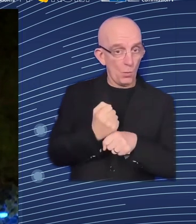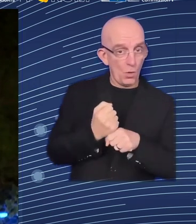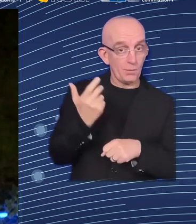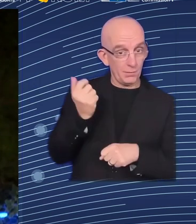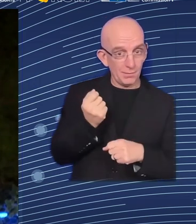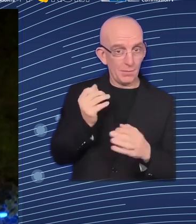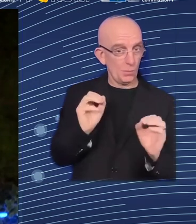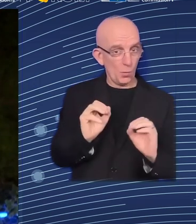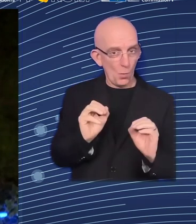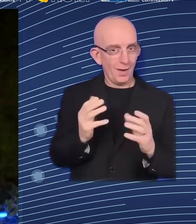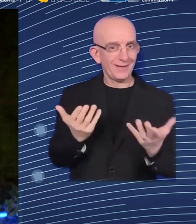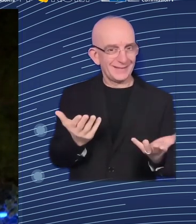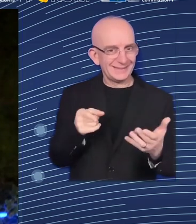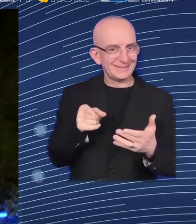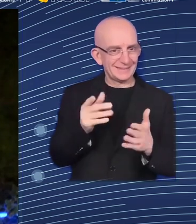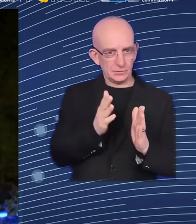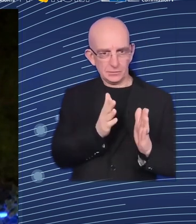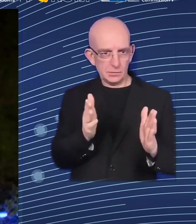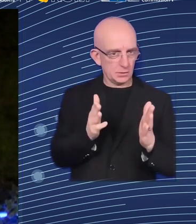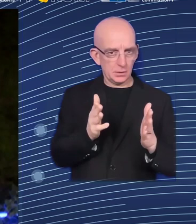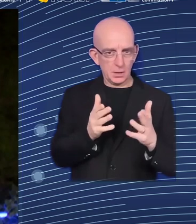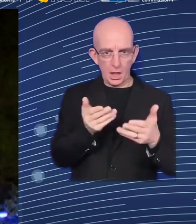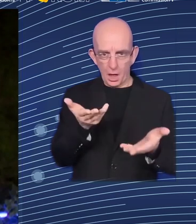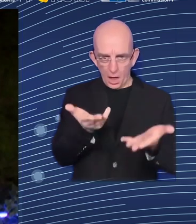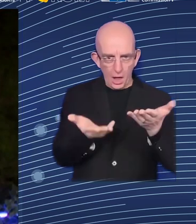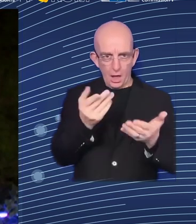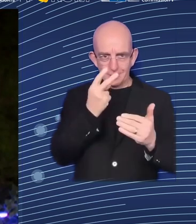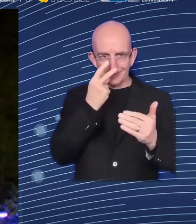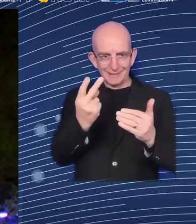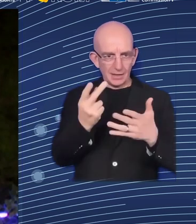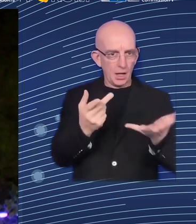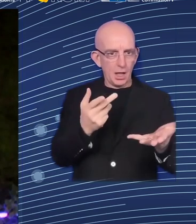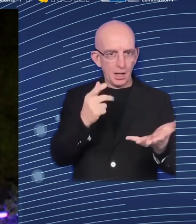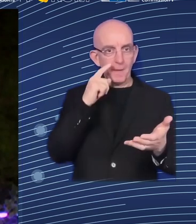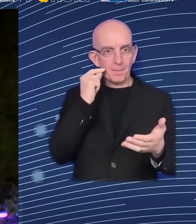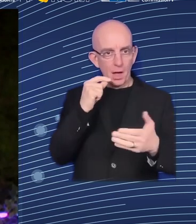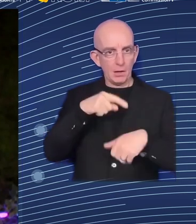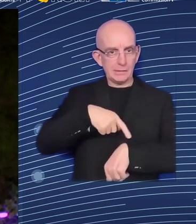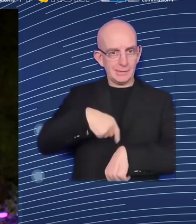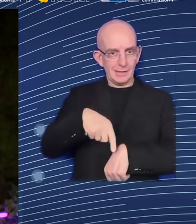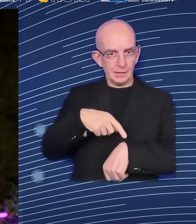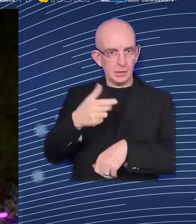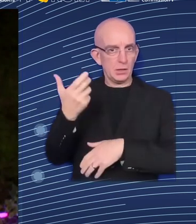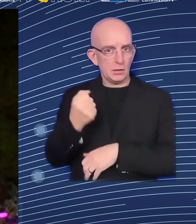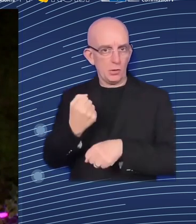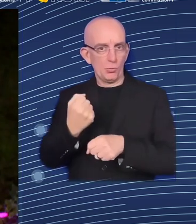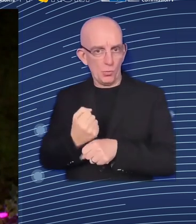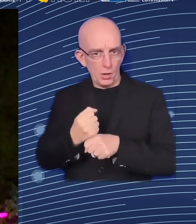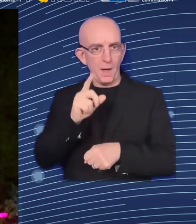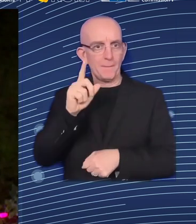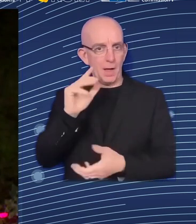children, elderly relatives, housework, etc. So it seems that this